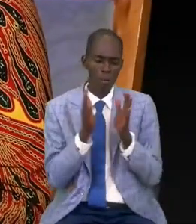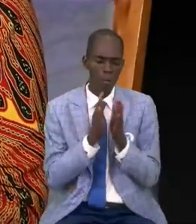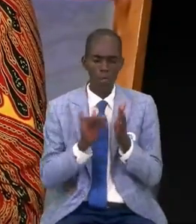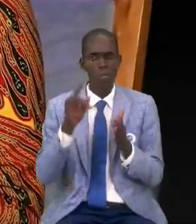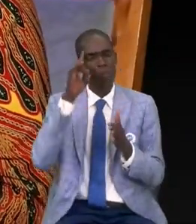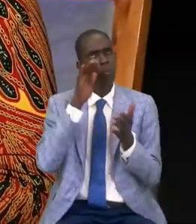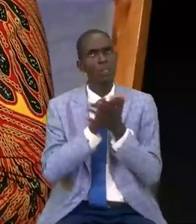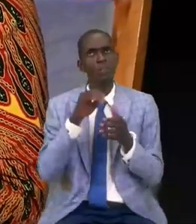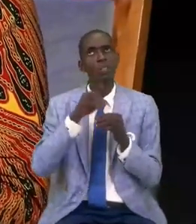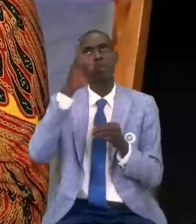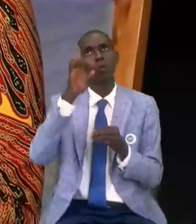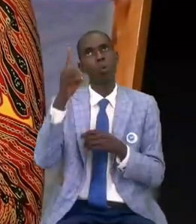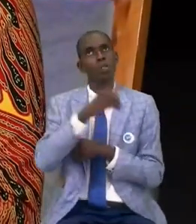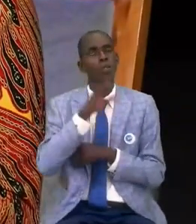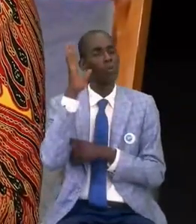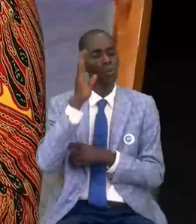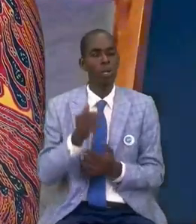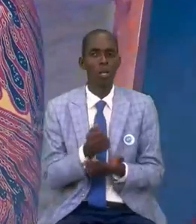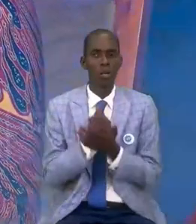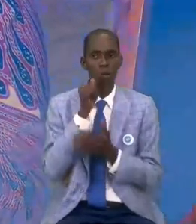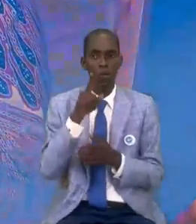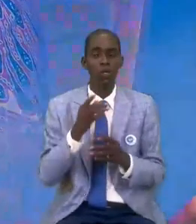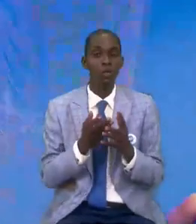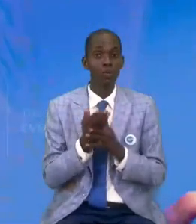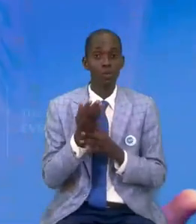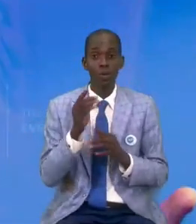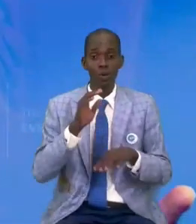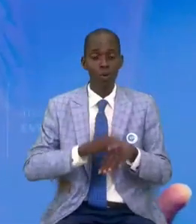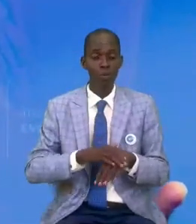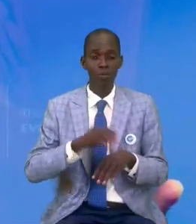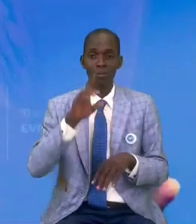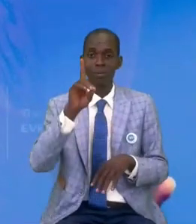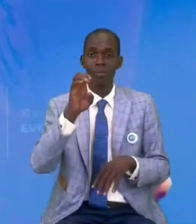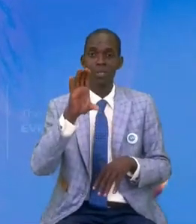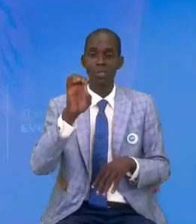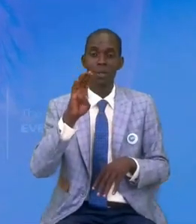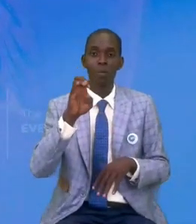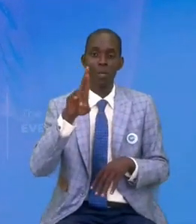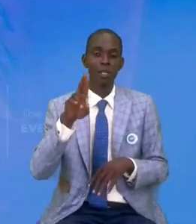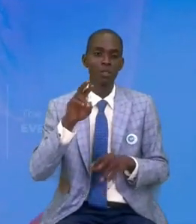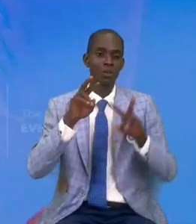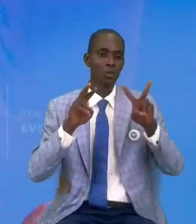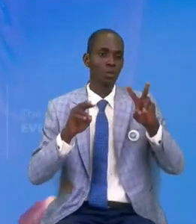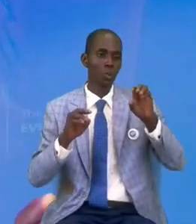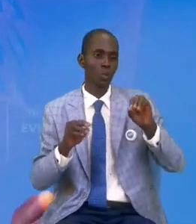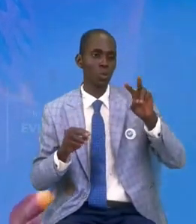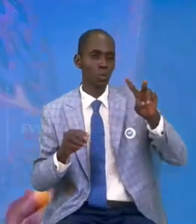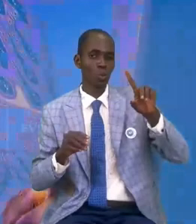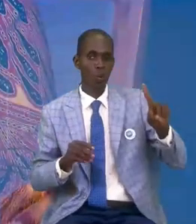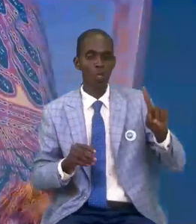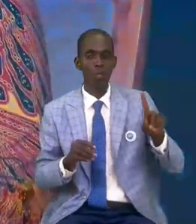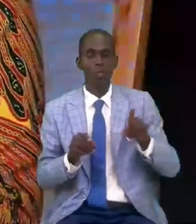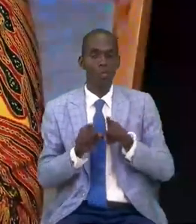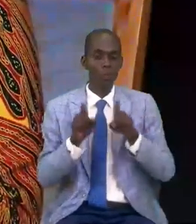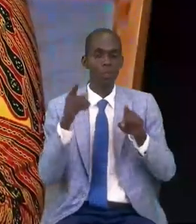December 2021, during GCK, with our WF Kumuyi, God now remembered me. So